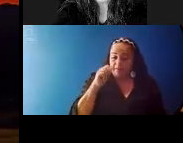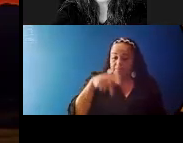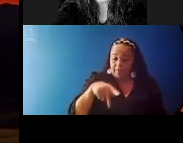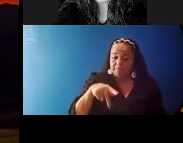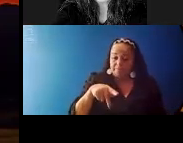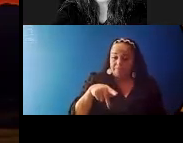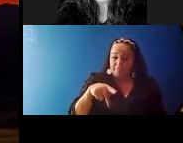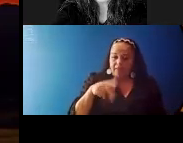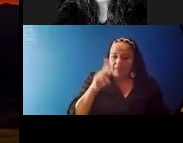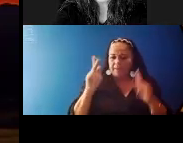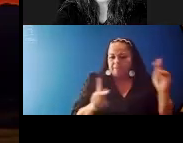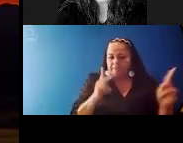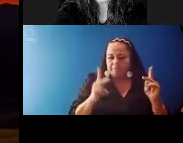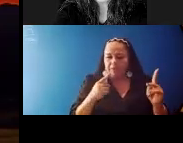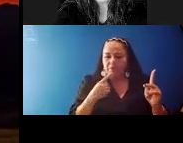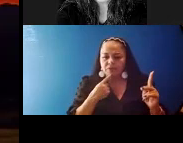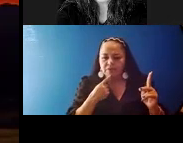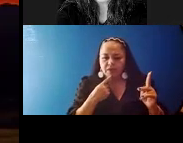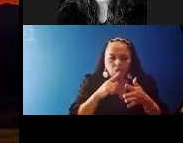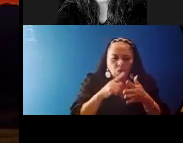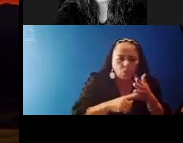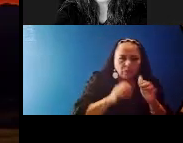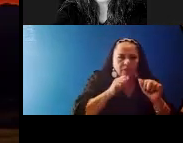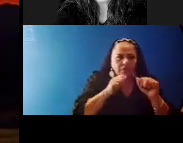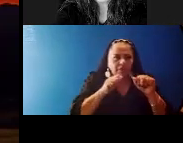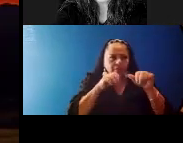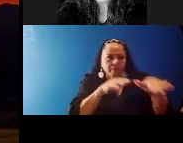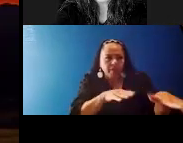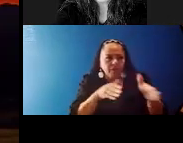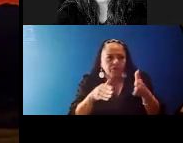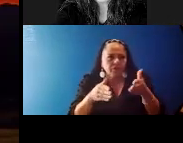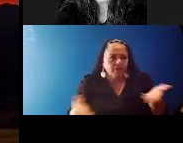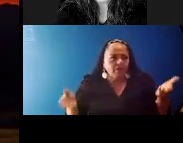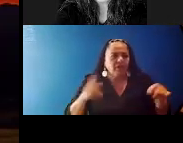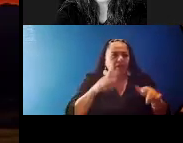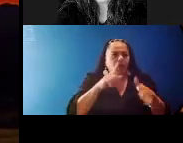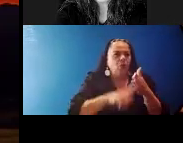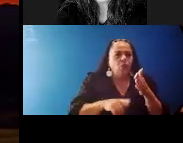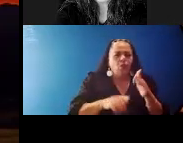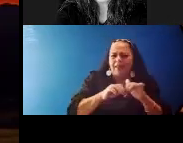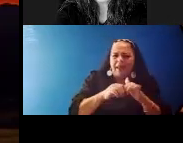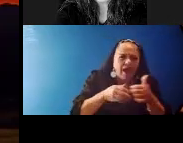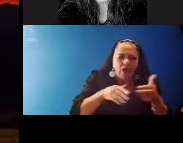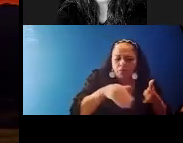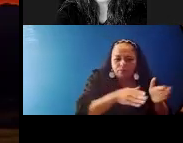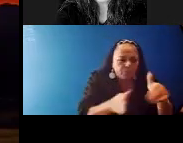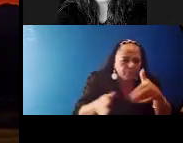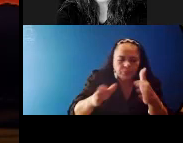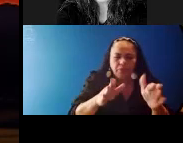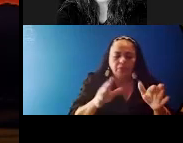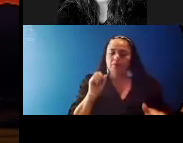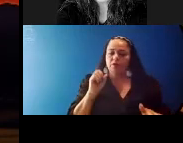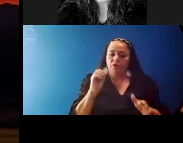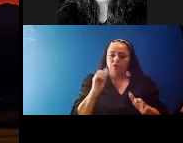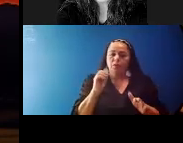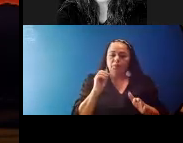So people are always like, give us the thing, like what's the magic thing, like the roadmap, like what is it? And and we're gonna